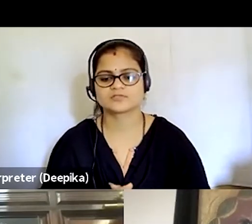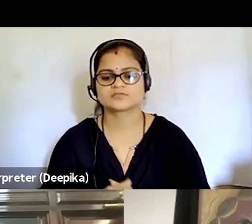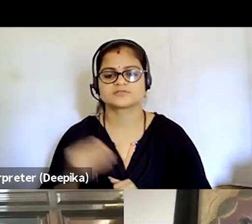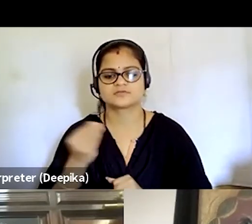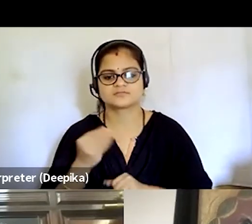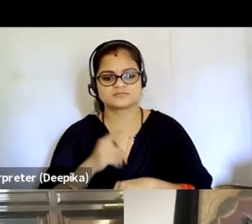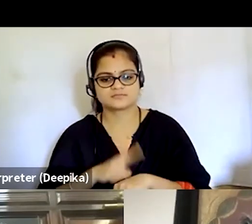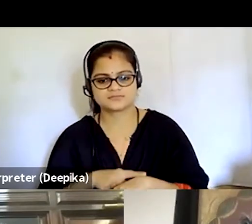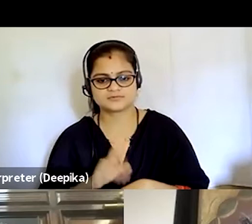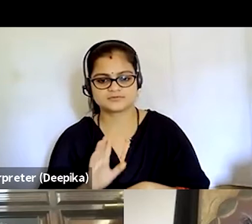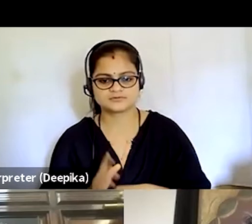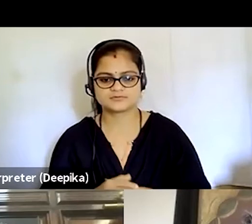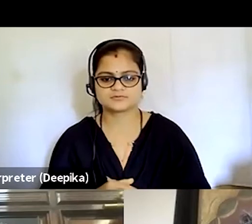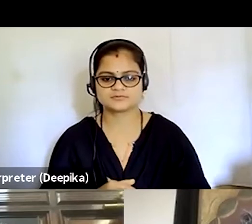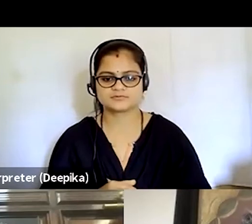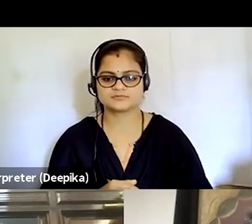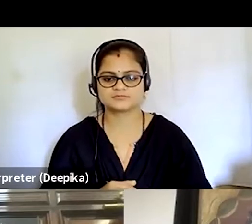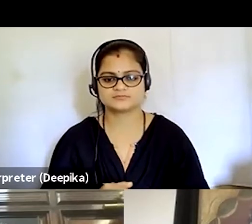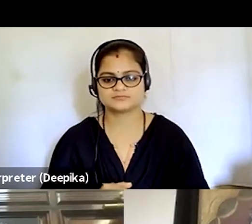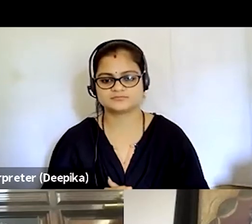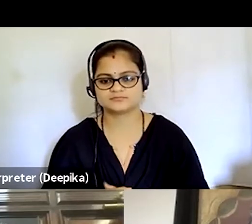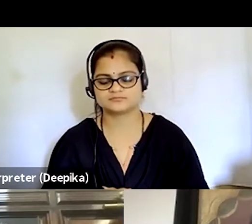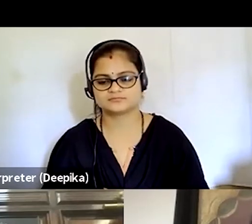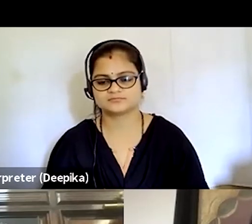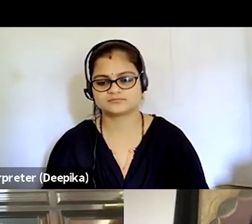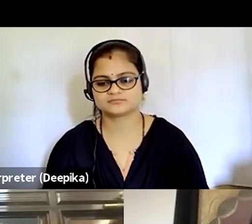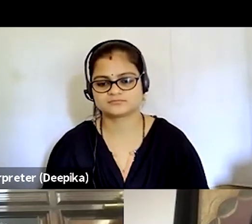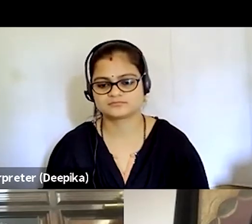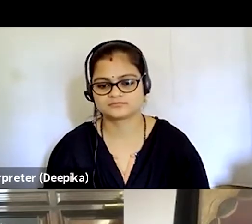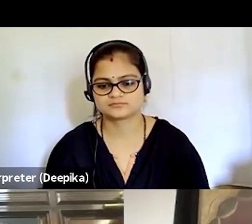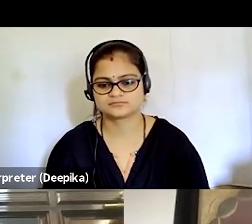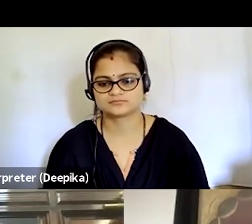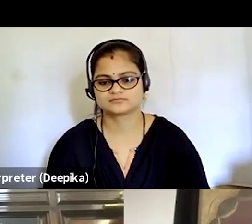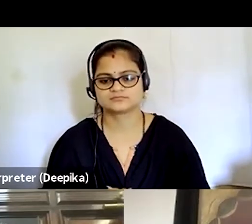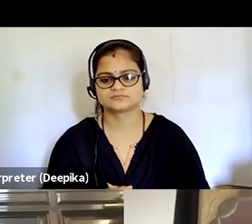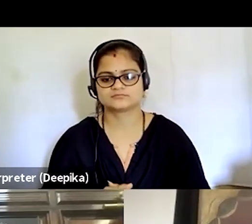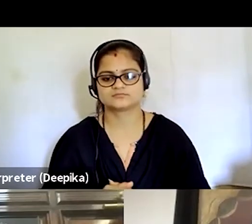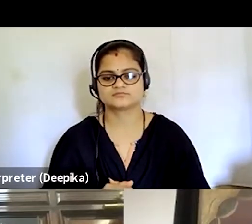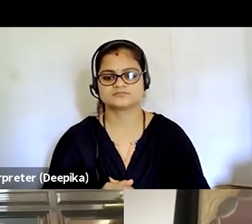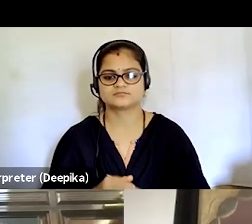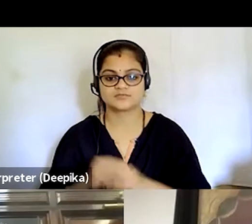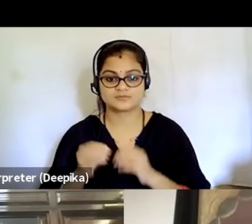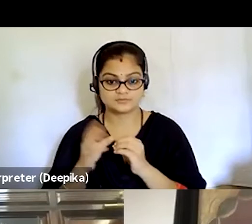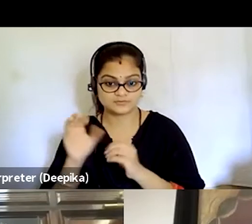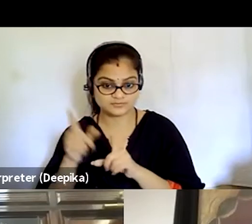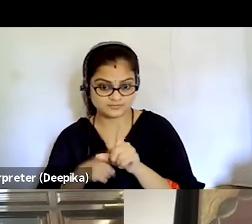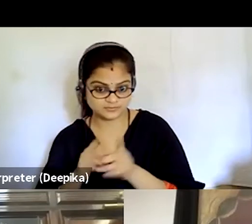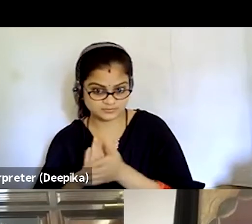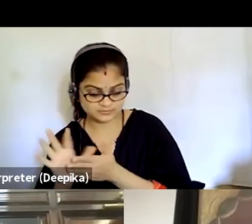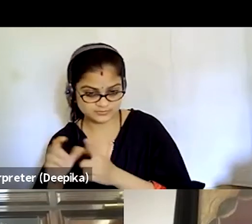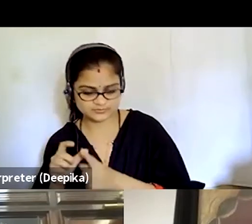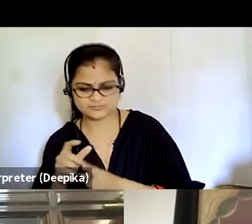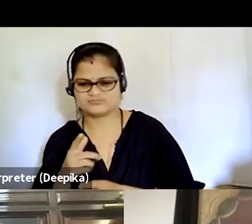where I mean, people would ask for Bollywood, which I would say